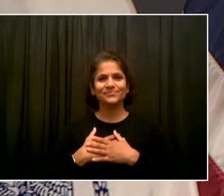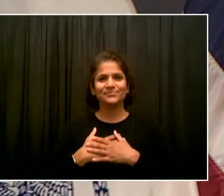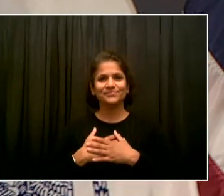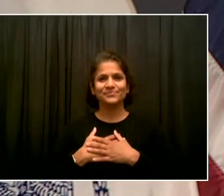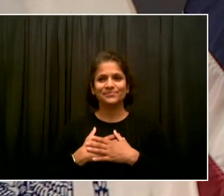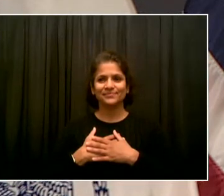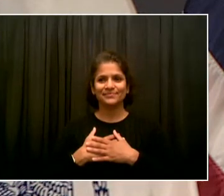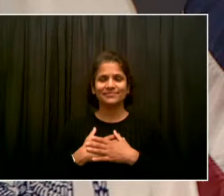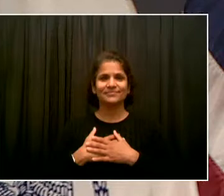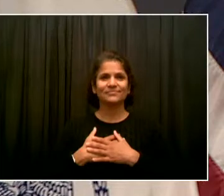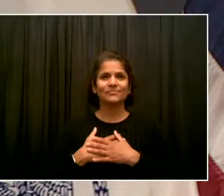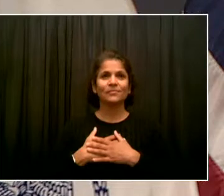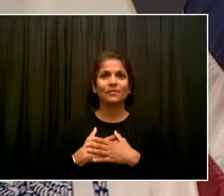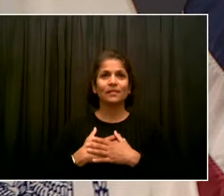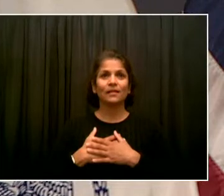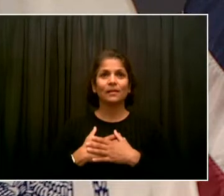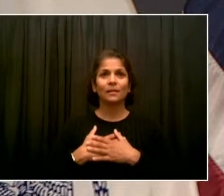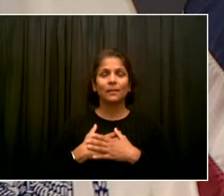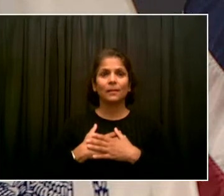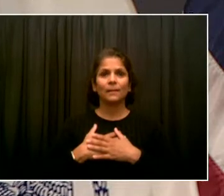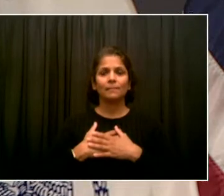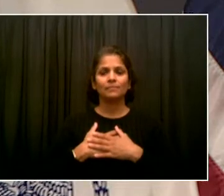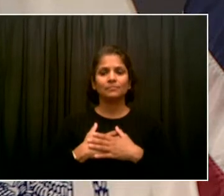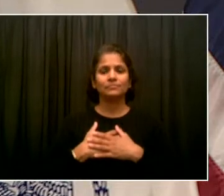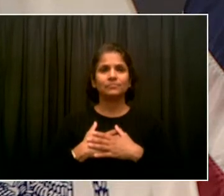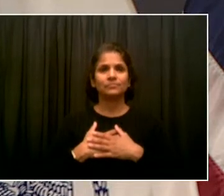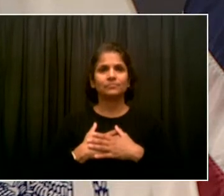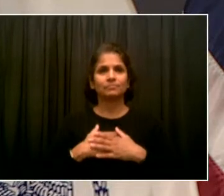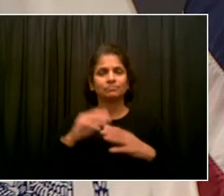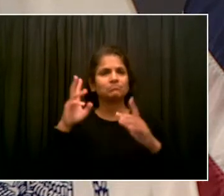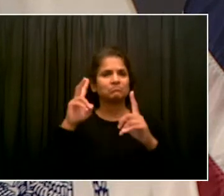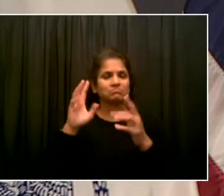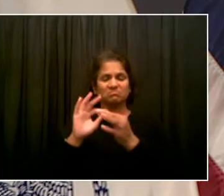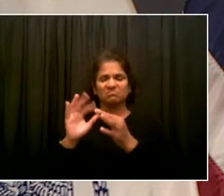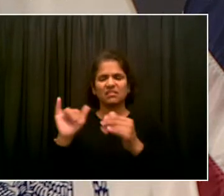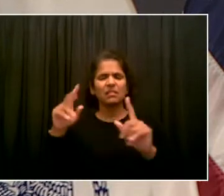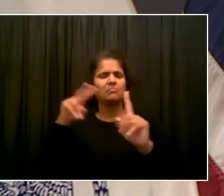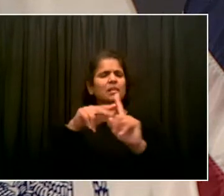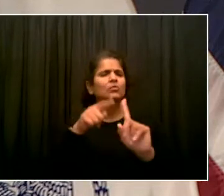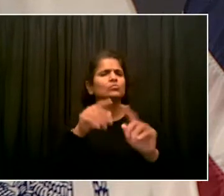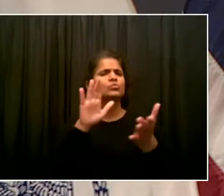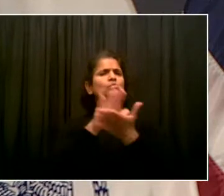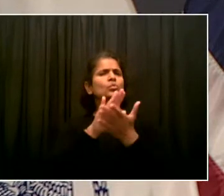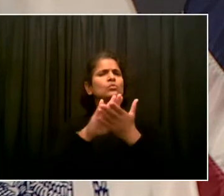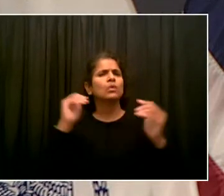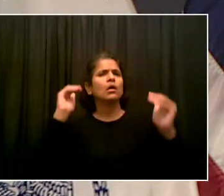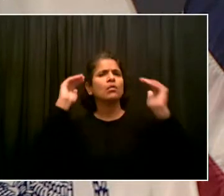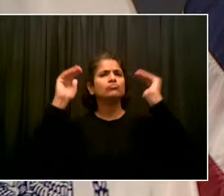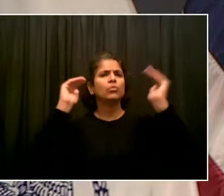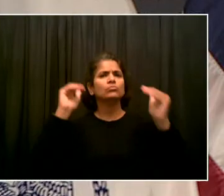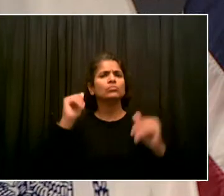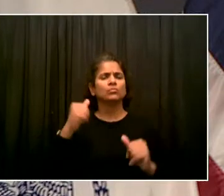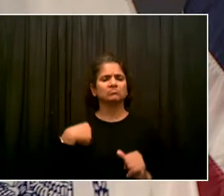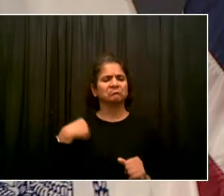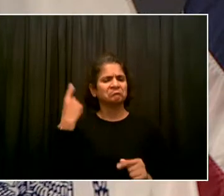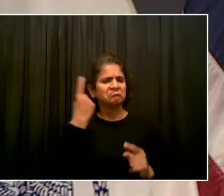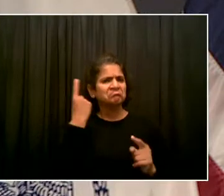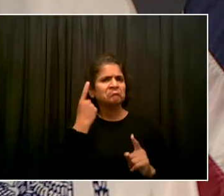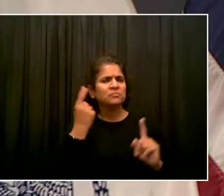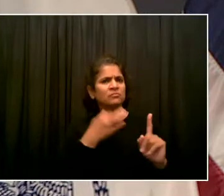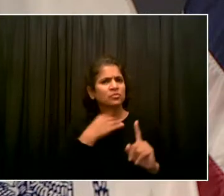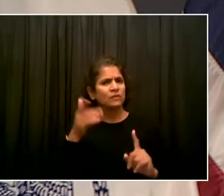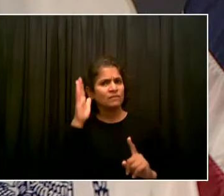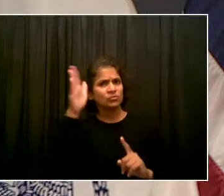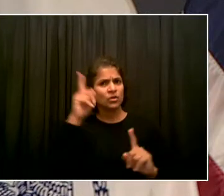children evolving? Could you support a mandate, especially with the New York chapter of the American Academy of Pediatrics